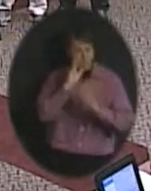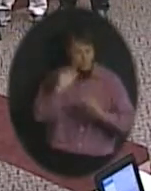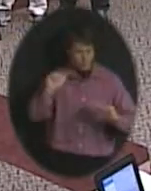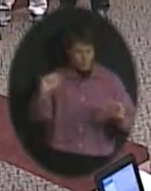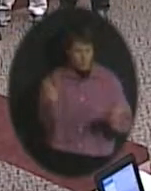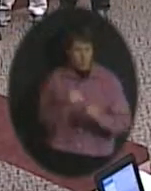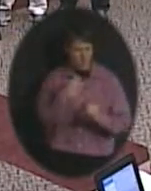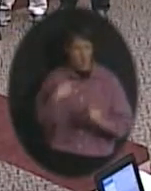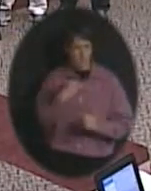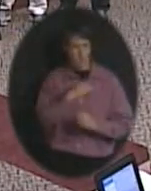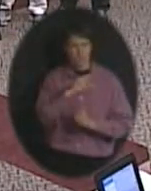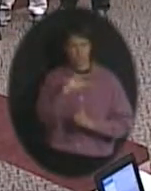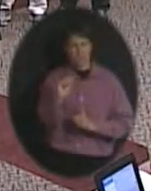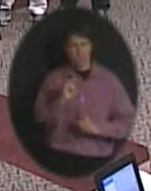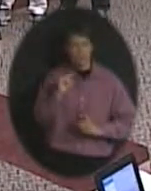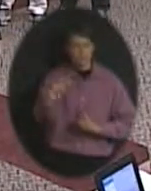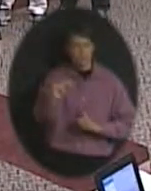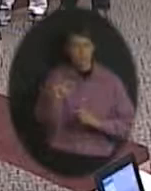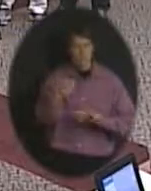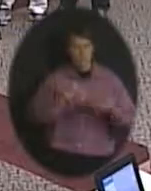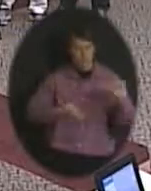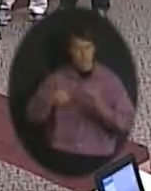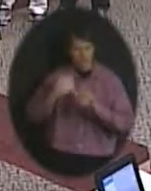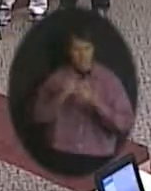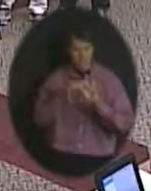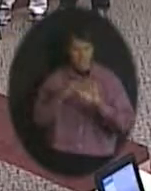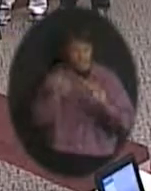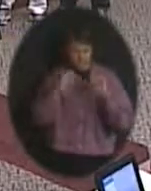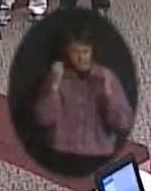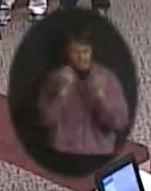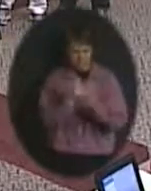all the members of the Olathe North Science Olympiad team.